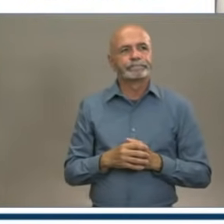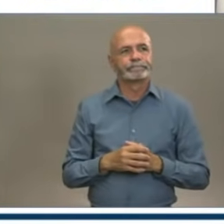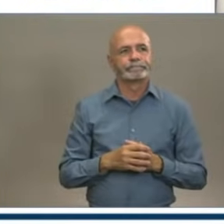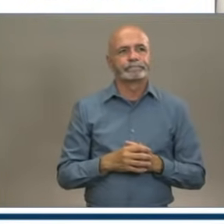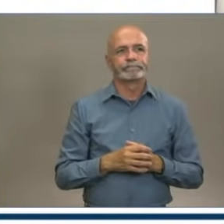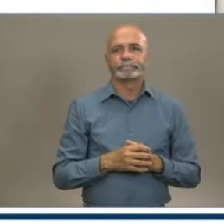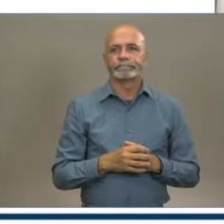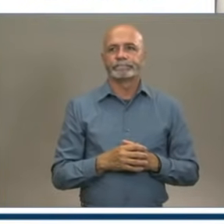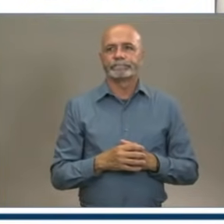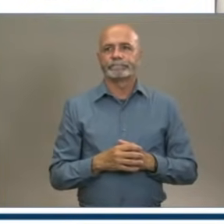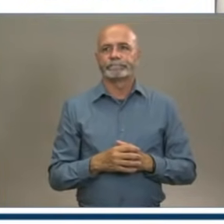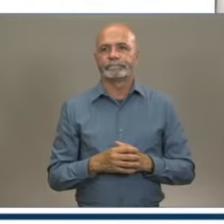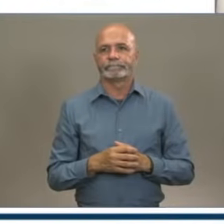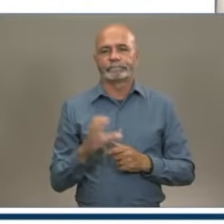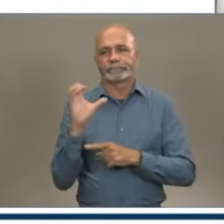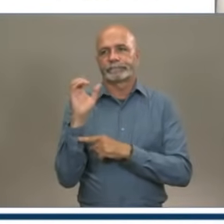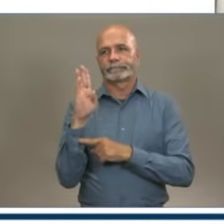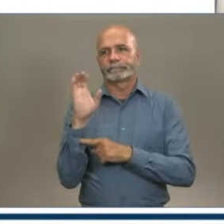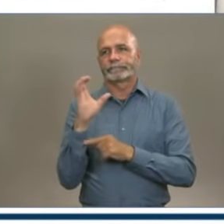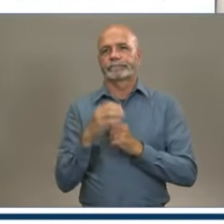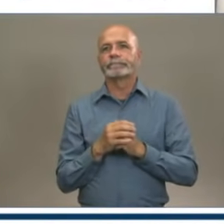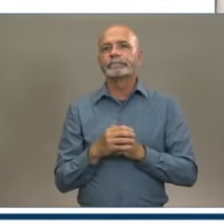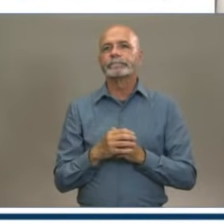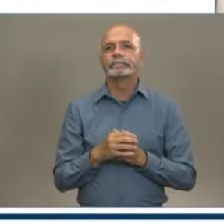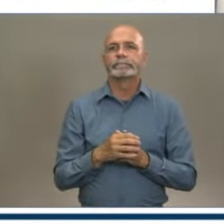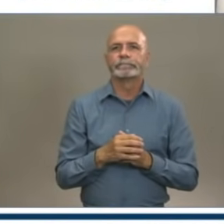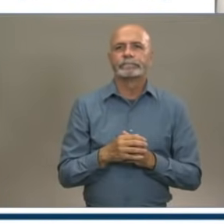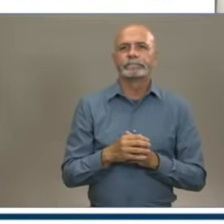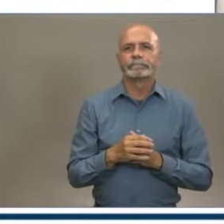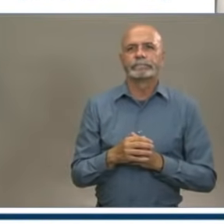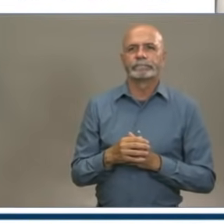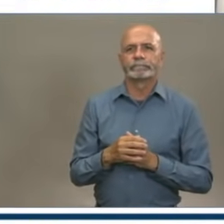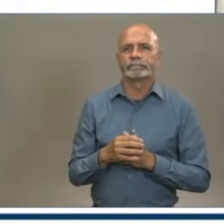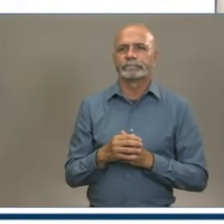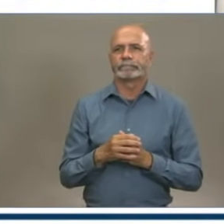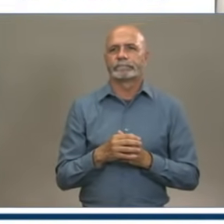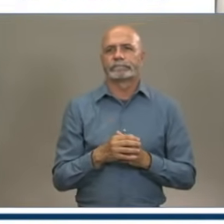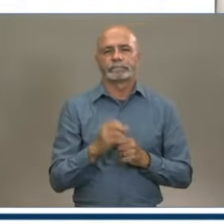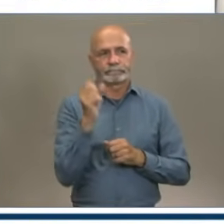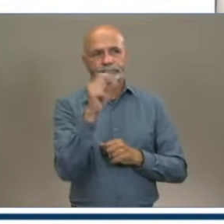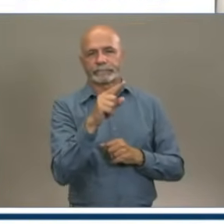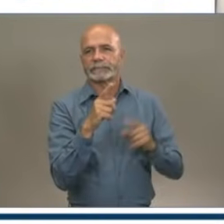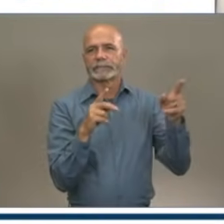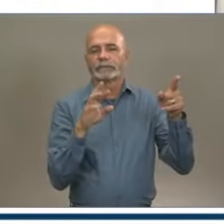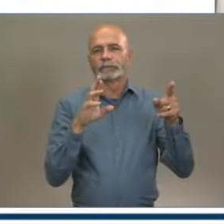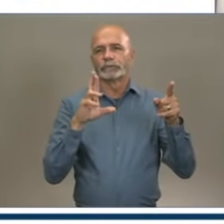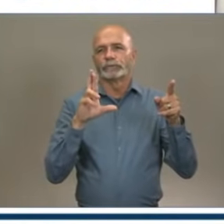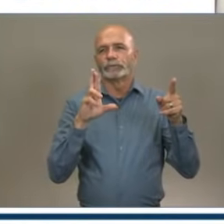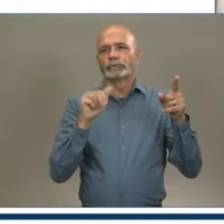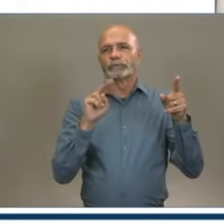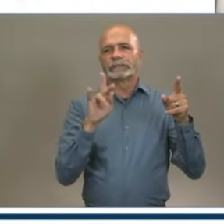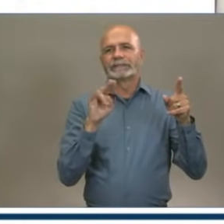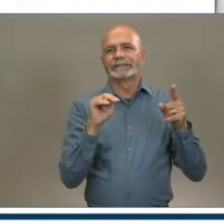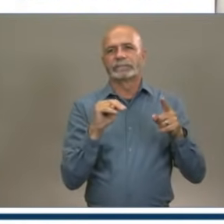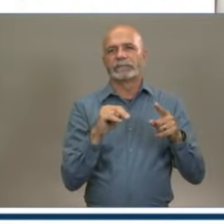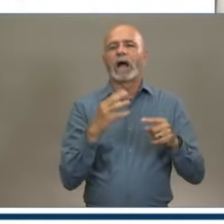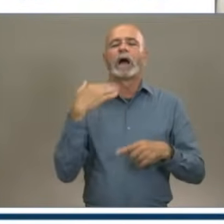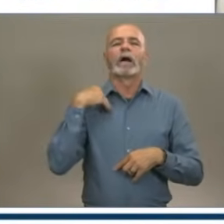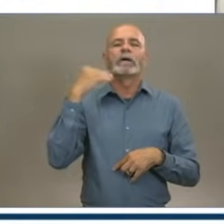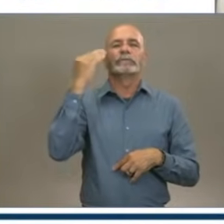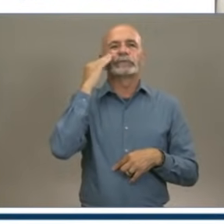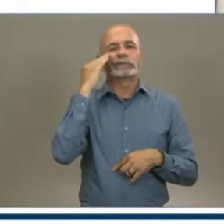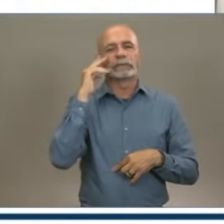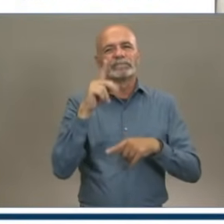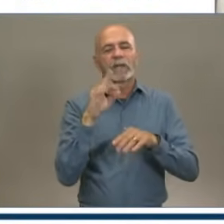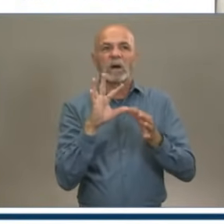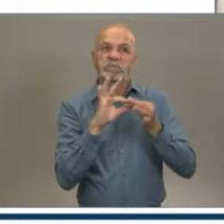Preston Mulligan from CBC. Go ahead, Preston. Hi, my question is for the Premier. Premier, I'm sorry, I know you've been through this morning, but I need